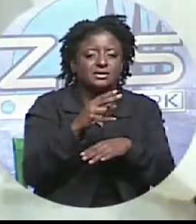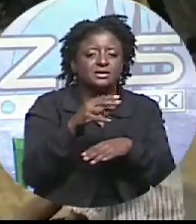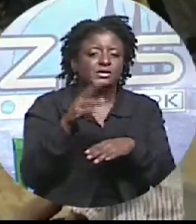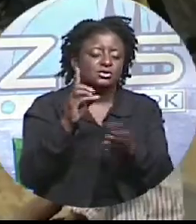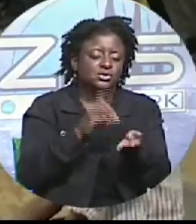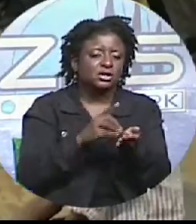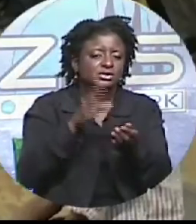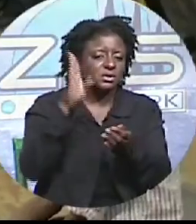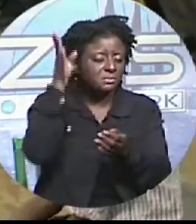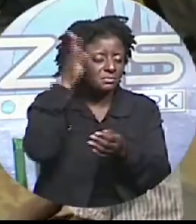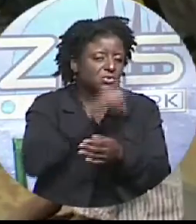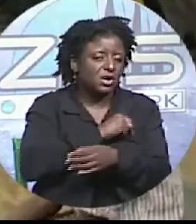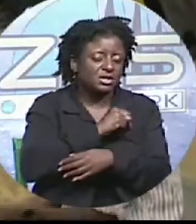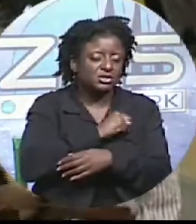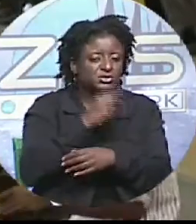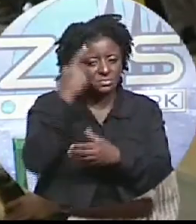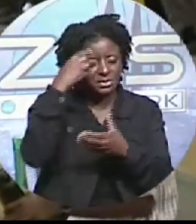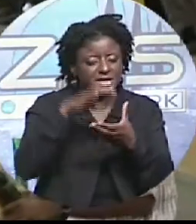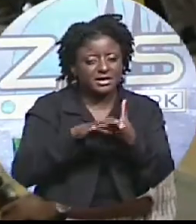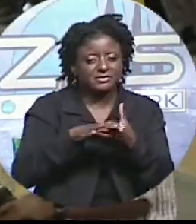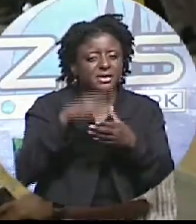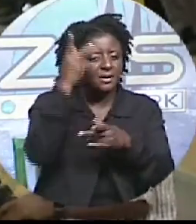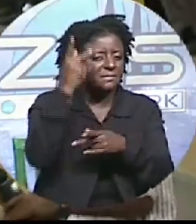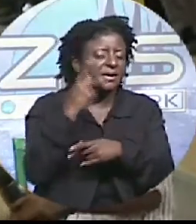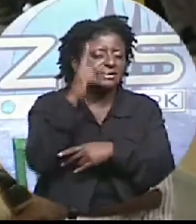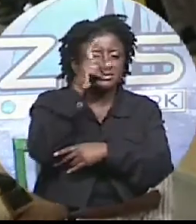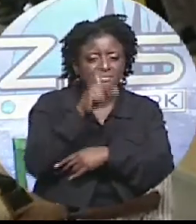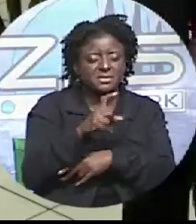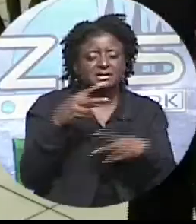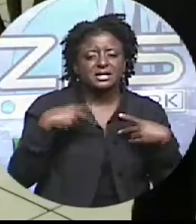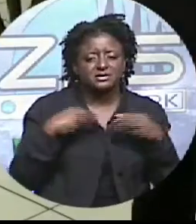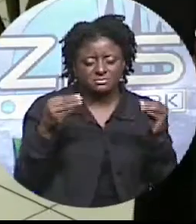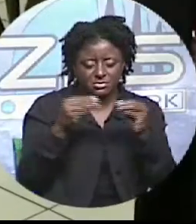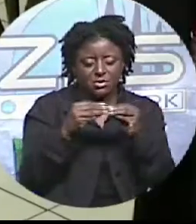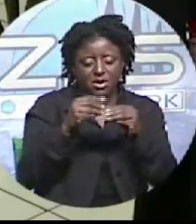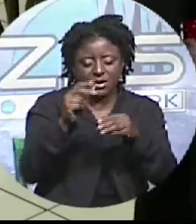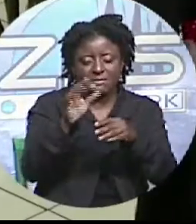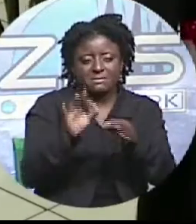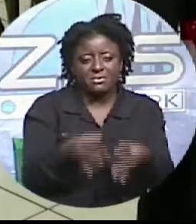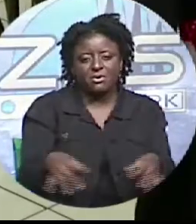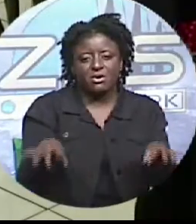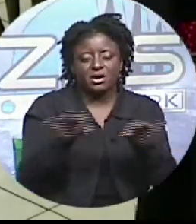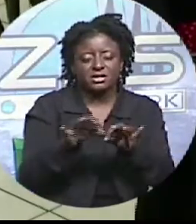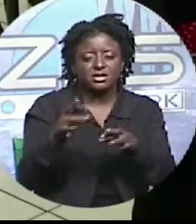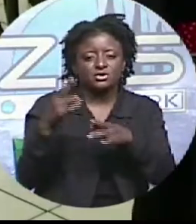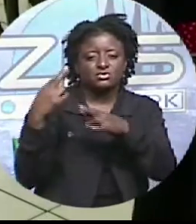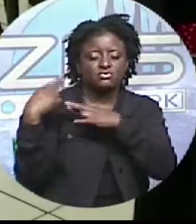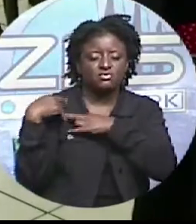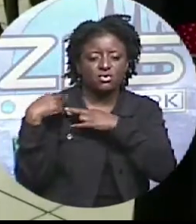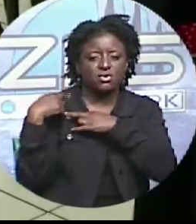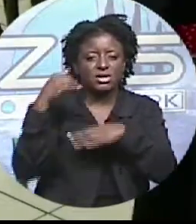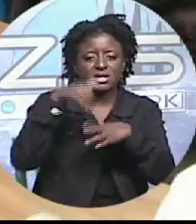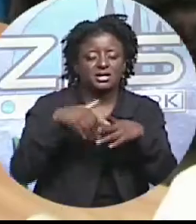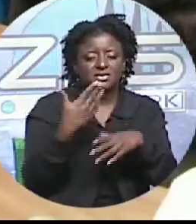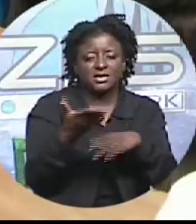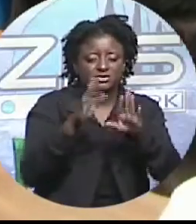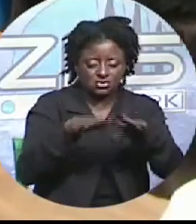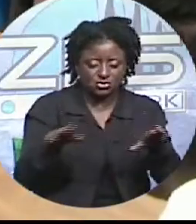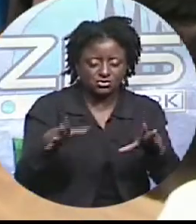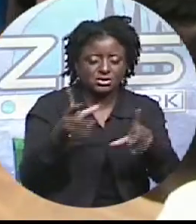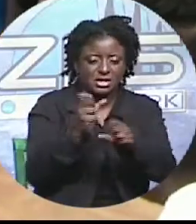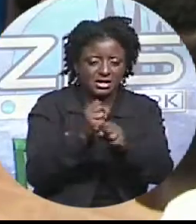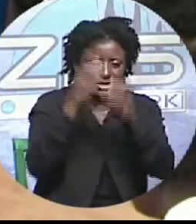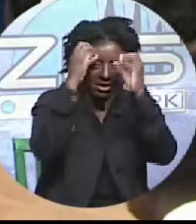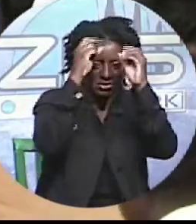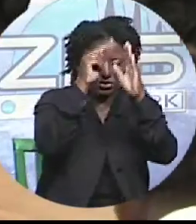Nottage strongly believes that parents need to play a more active role when it comes to acquiring a quality education for their child or children. In fact,